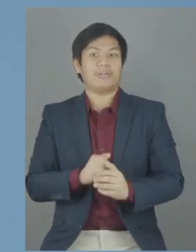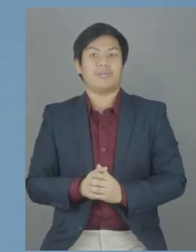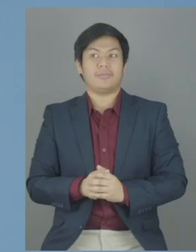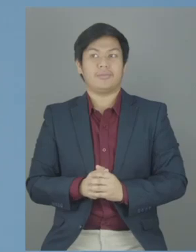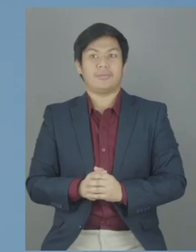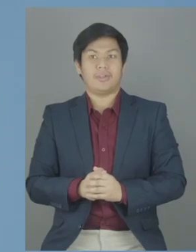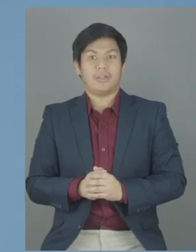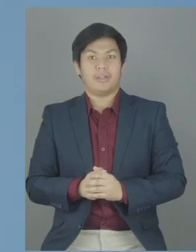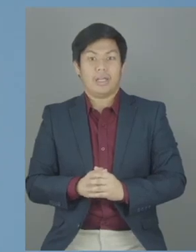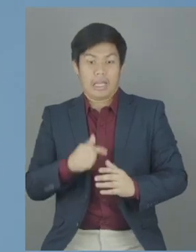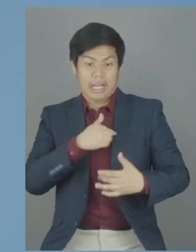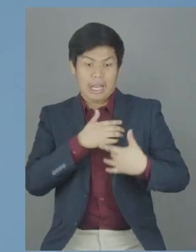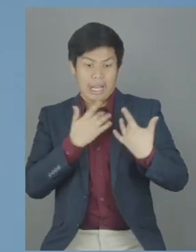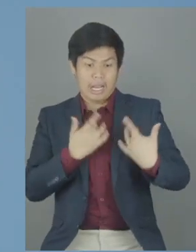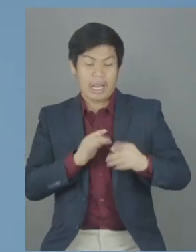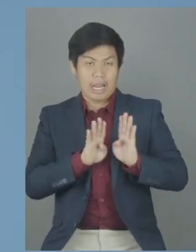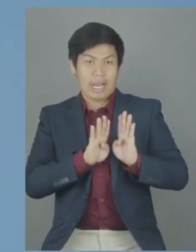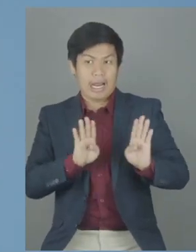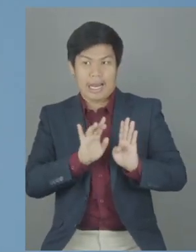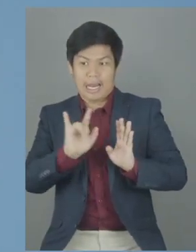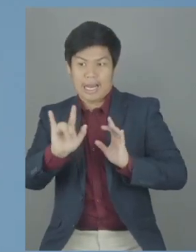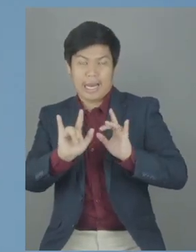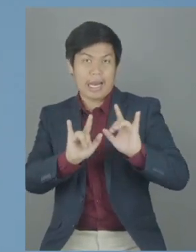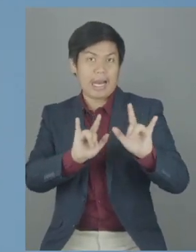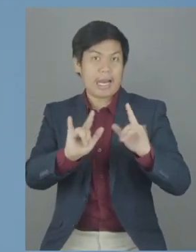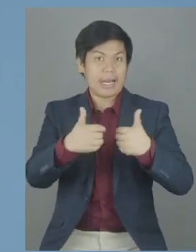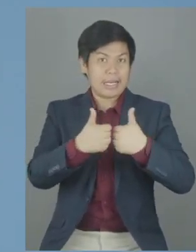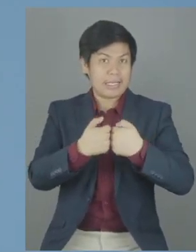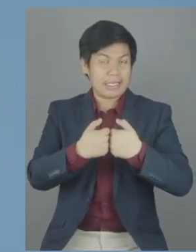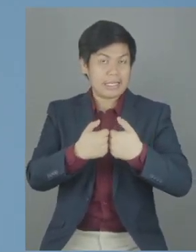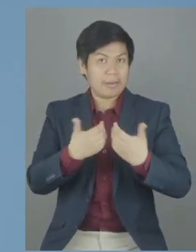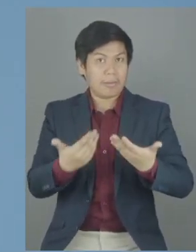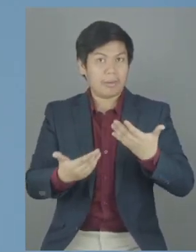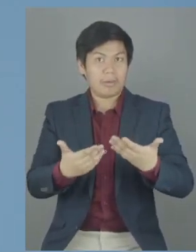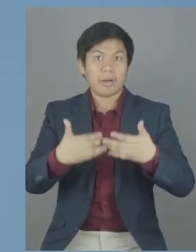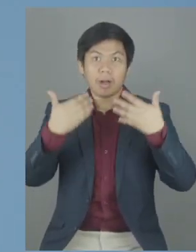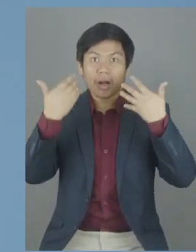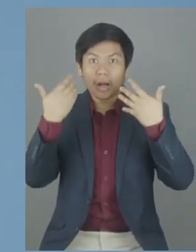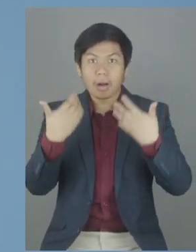you open your heart up for love, to give love, only